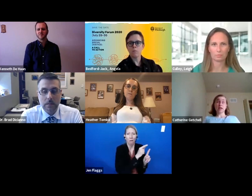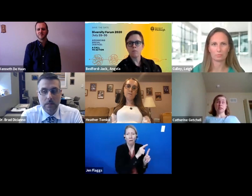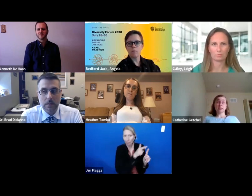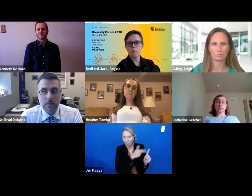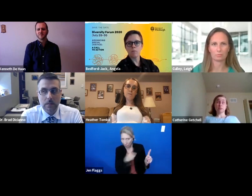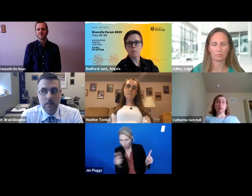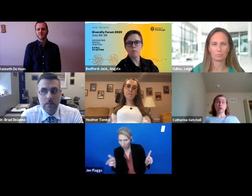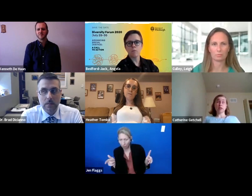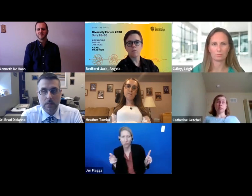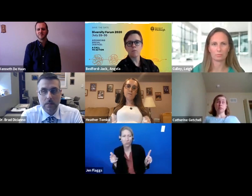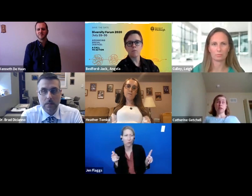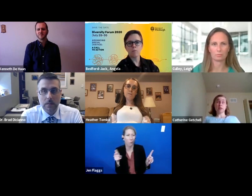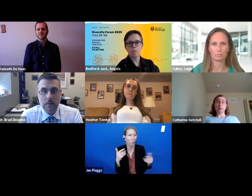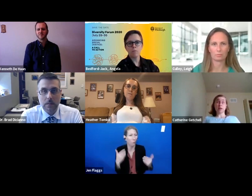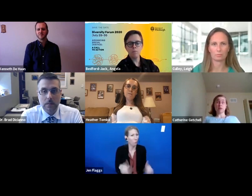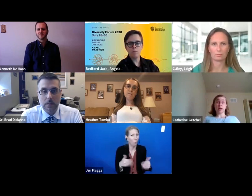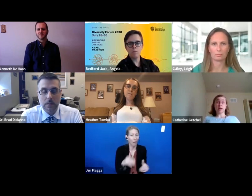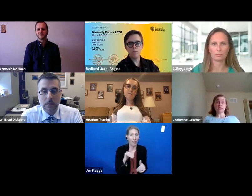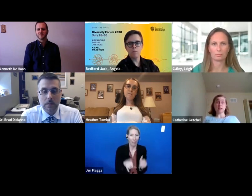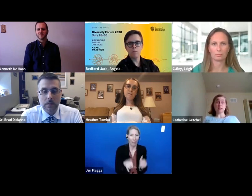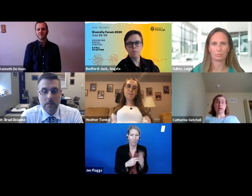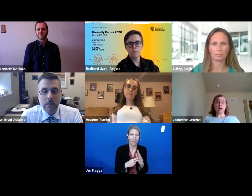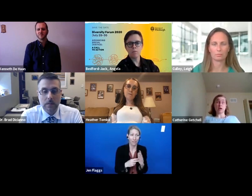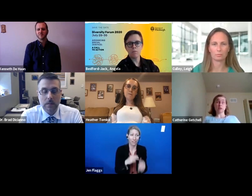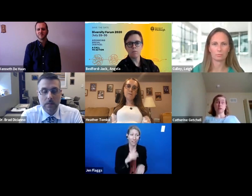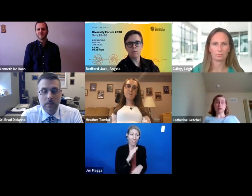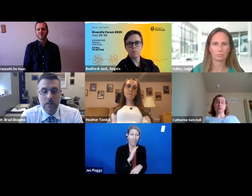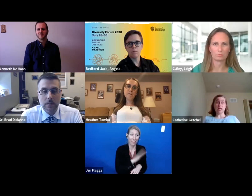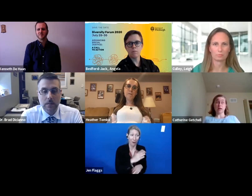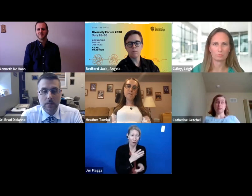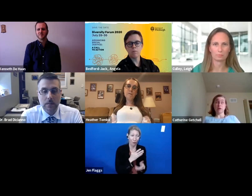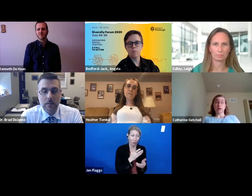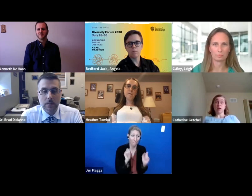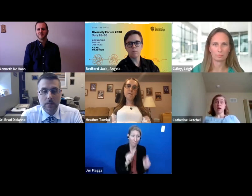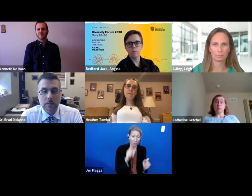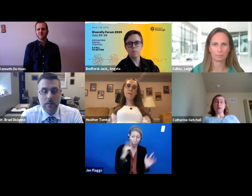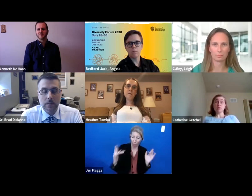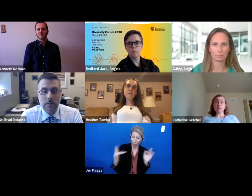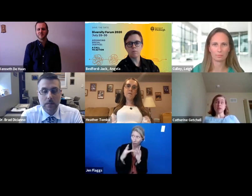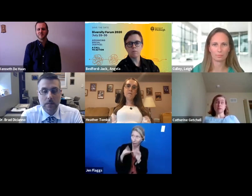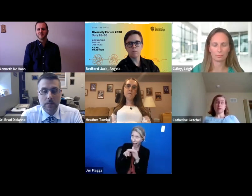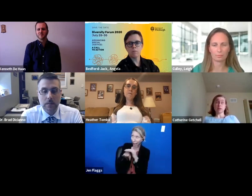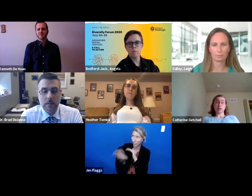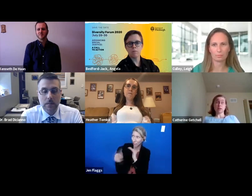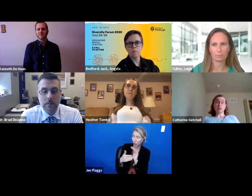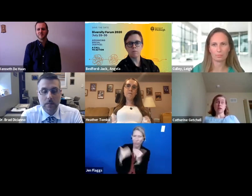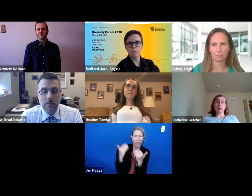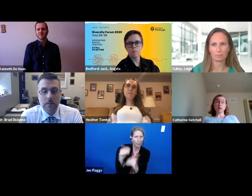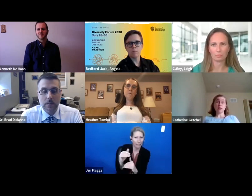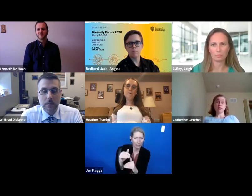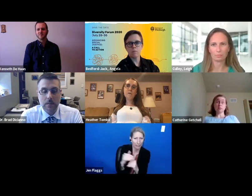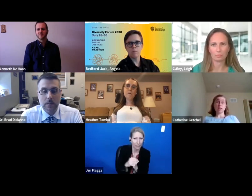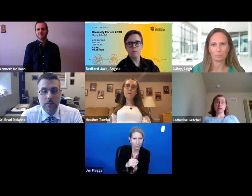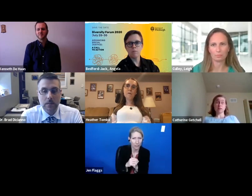And that has really limited the medical access that our students have. Even sometimes